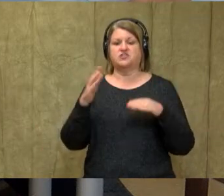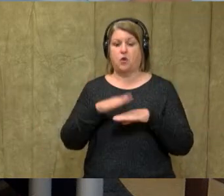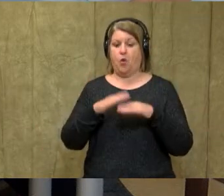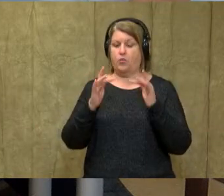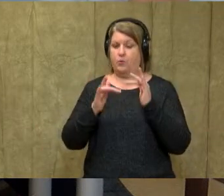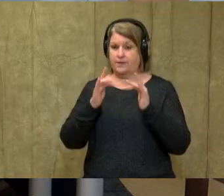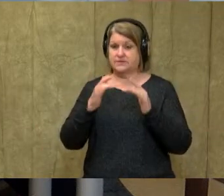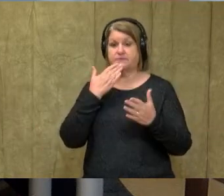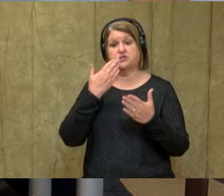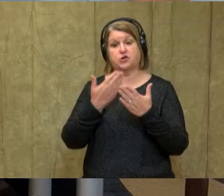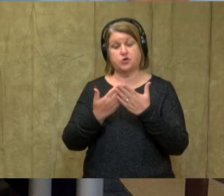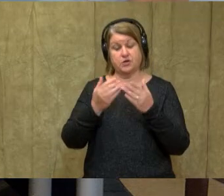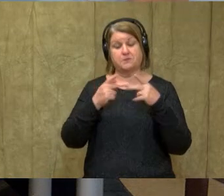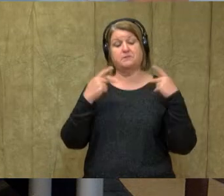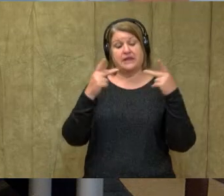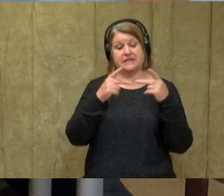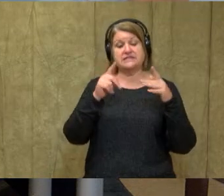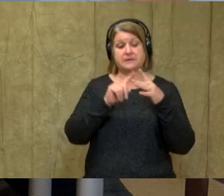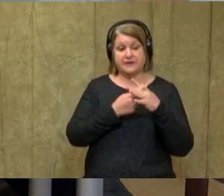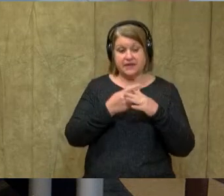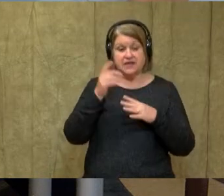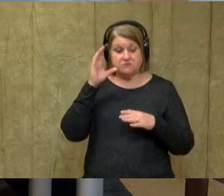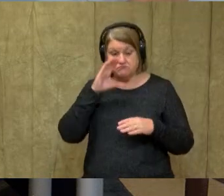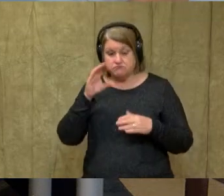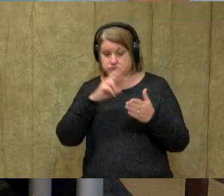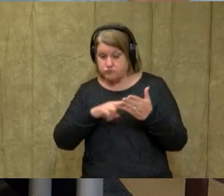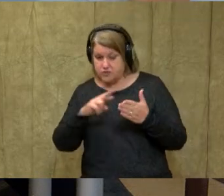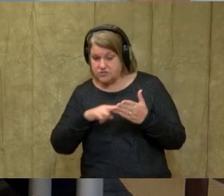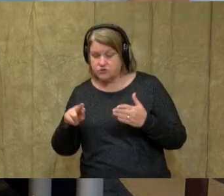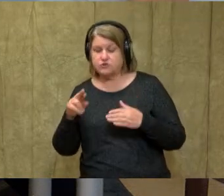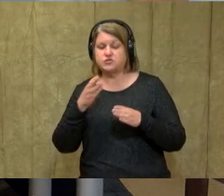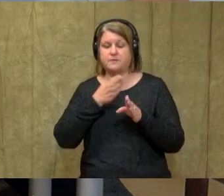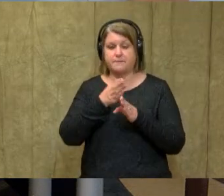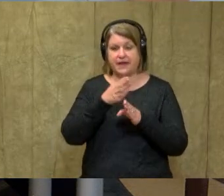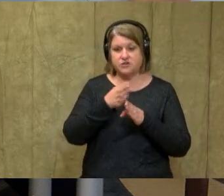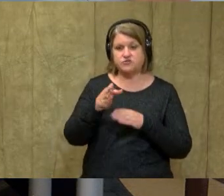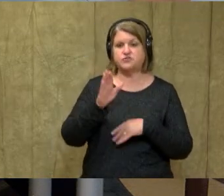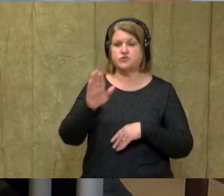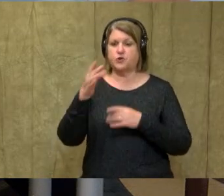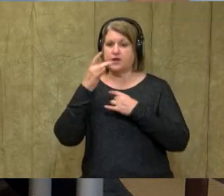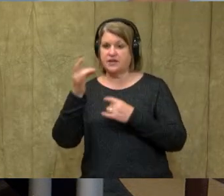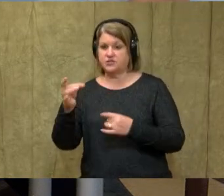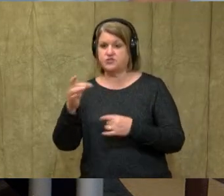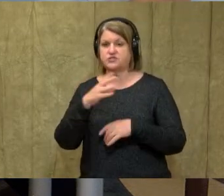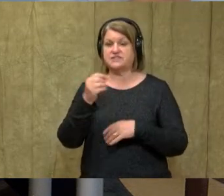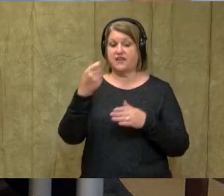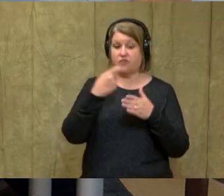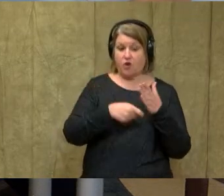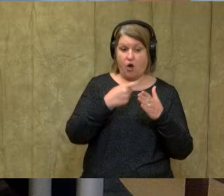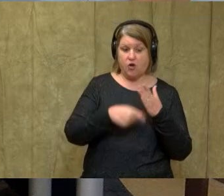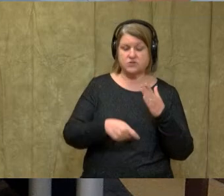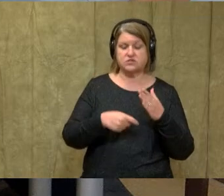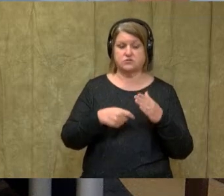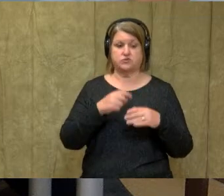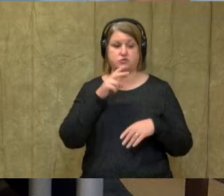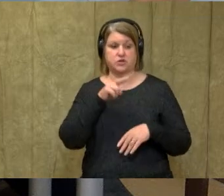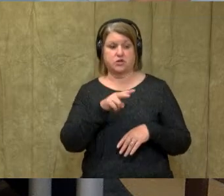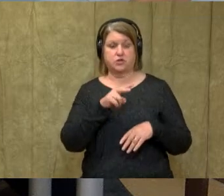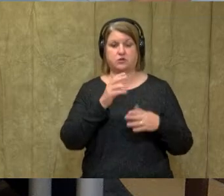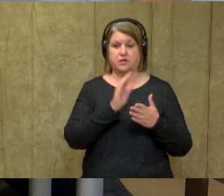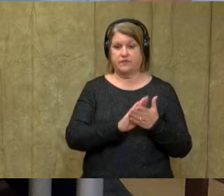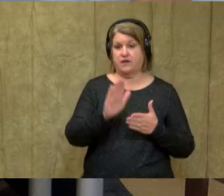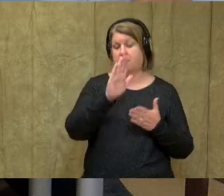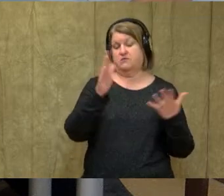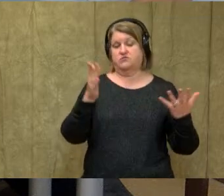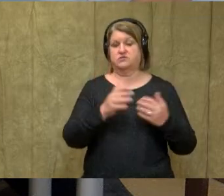it's a great place to begin exploring majors, your interests, the cost. You can look at institutions. And I would